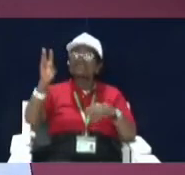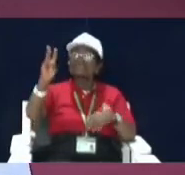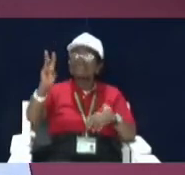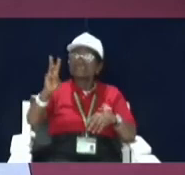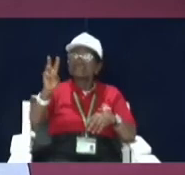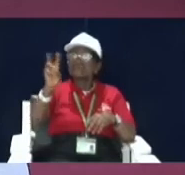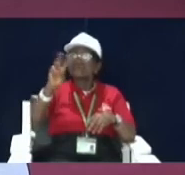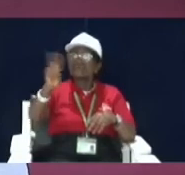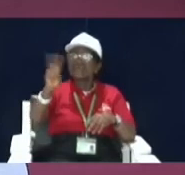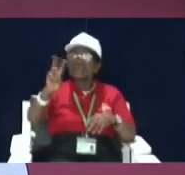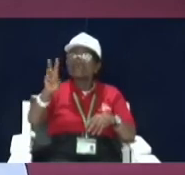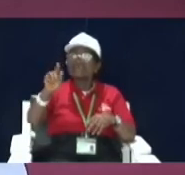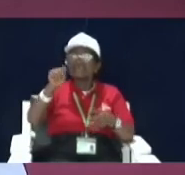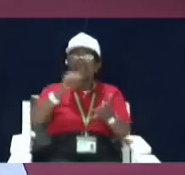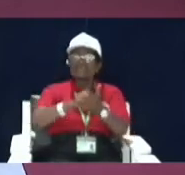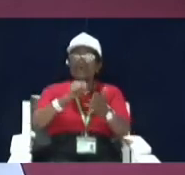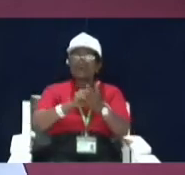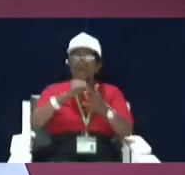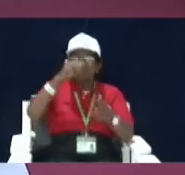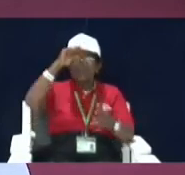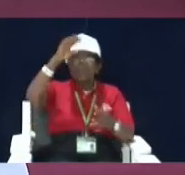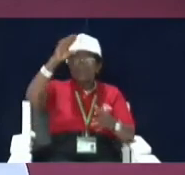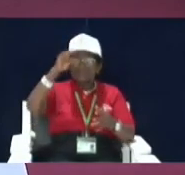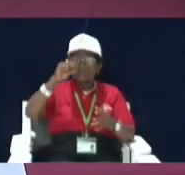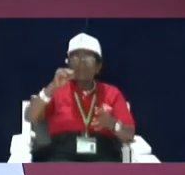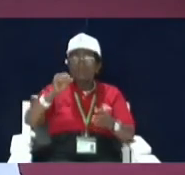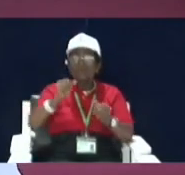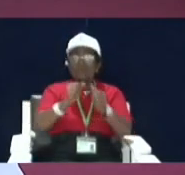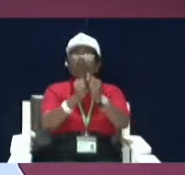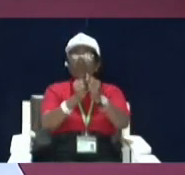men without counting children.